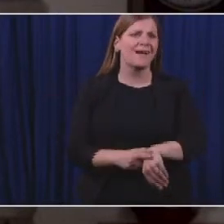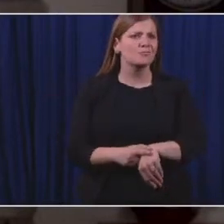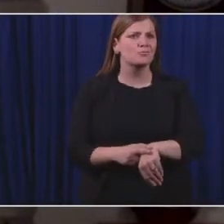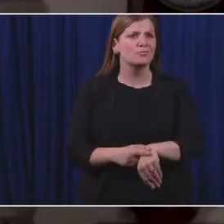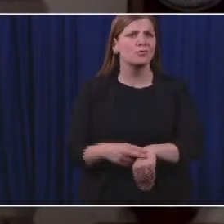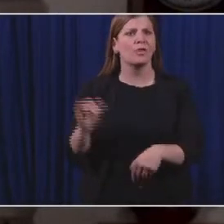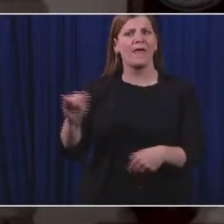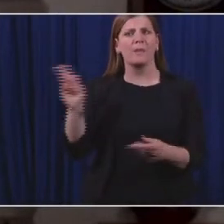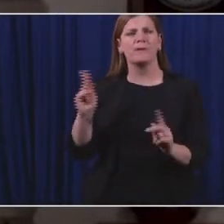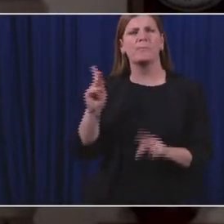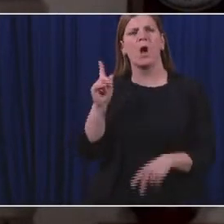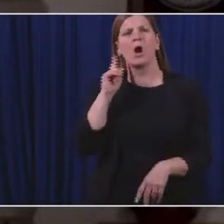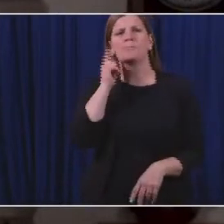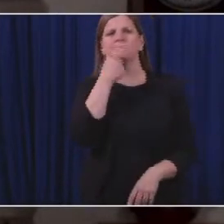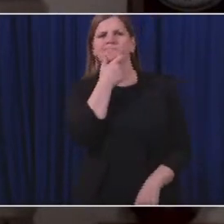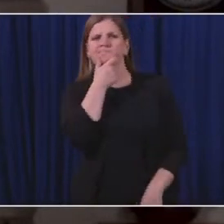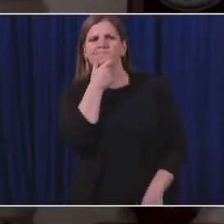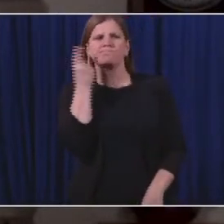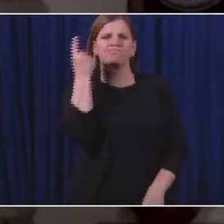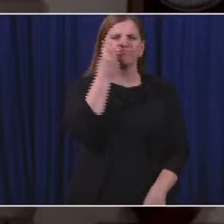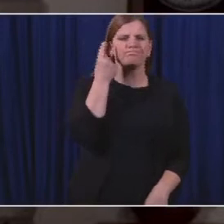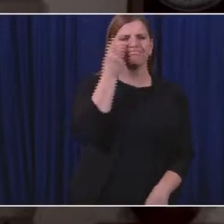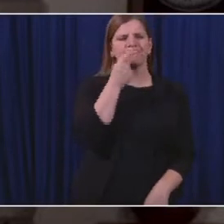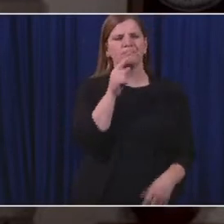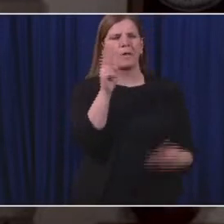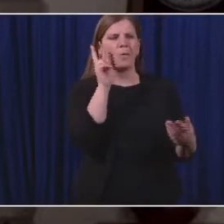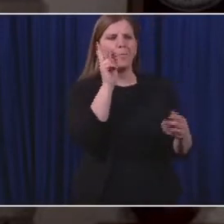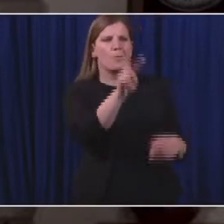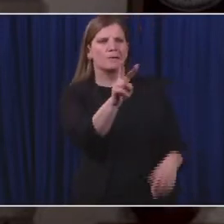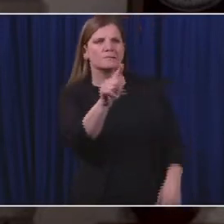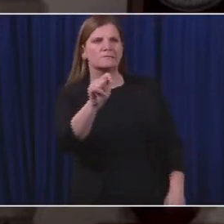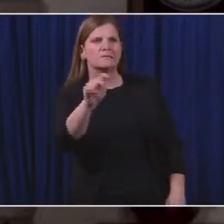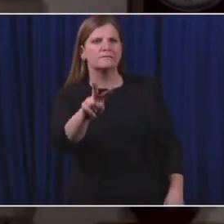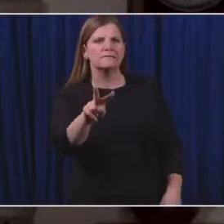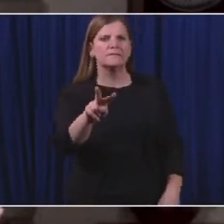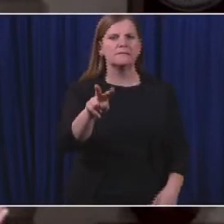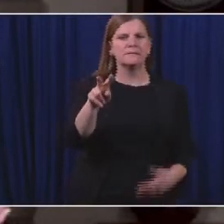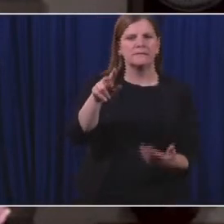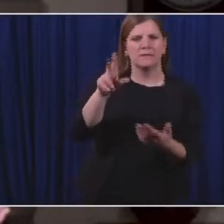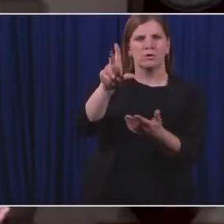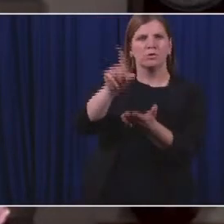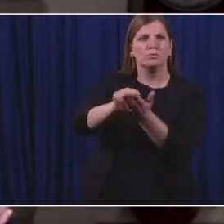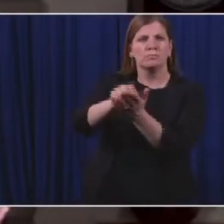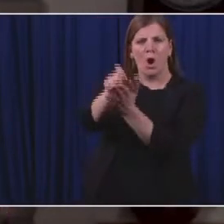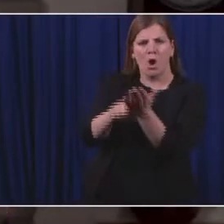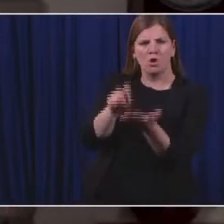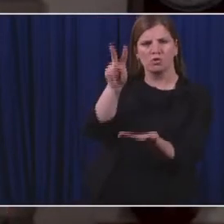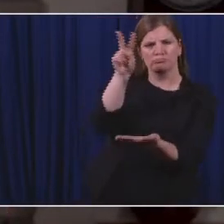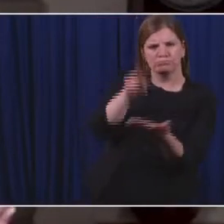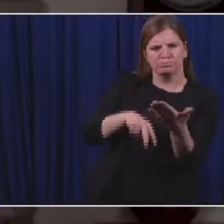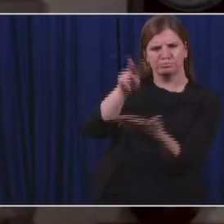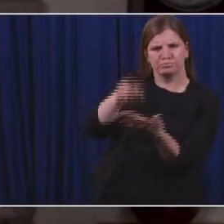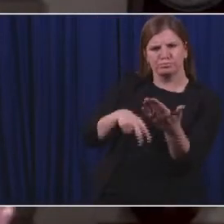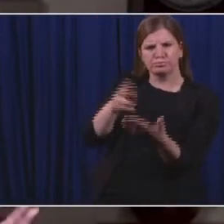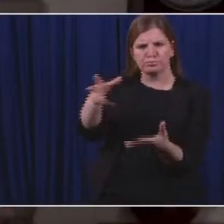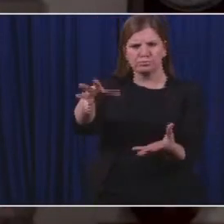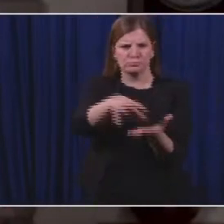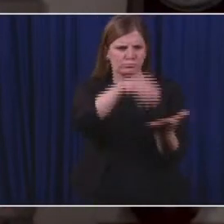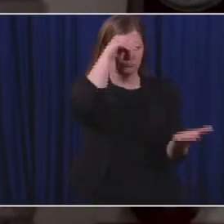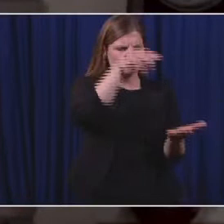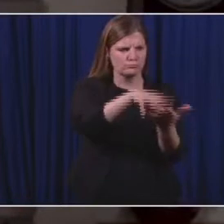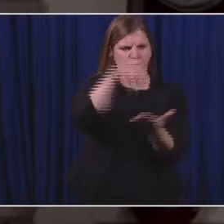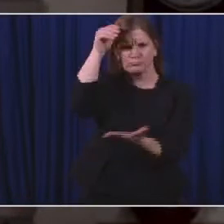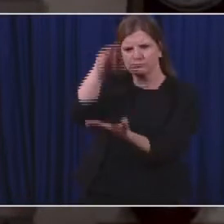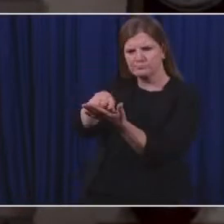They're watching TV, they're reading the paper, they're whatever source of information they get it from, the internet,